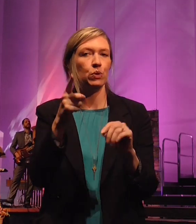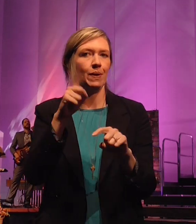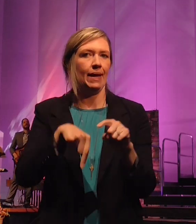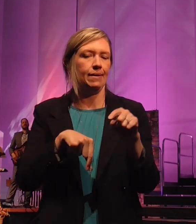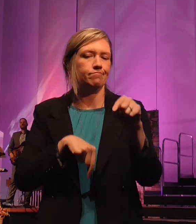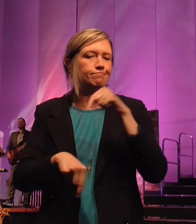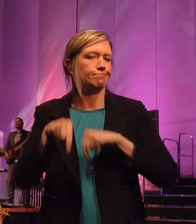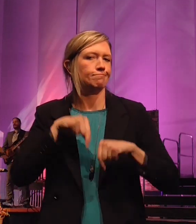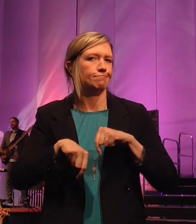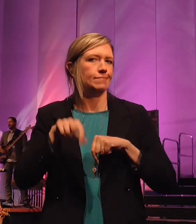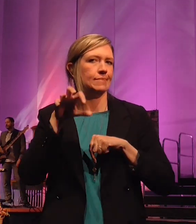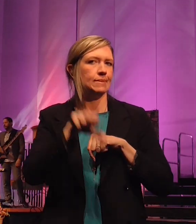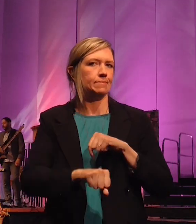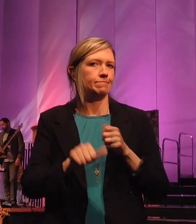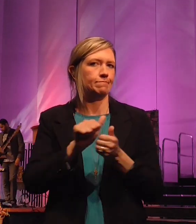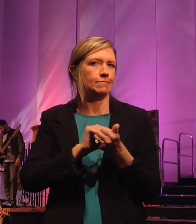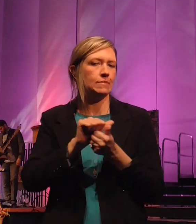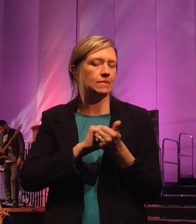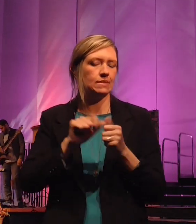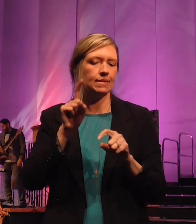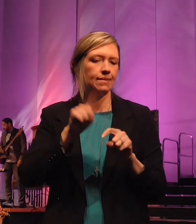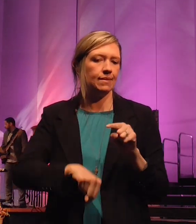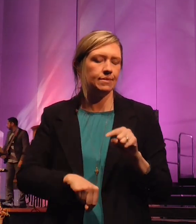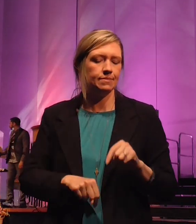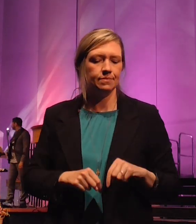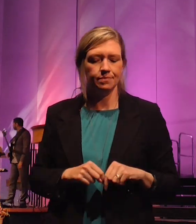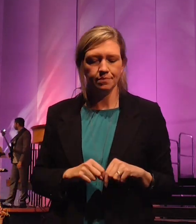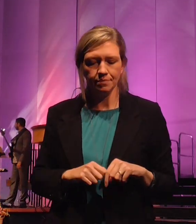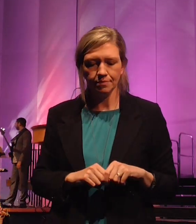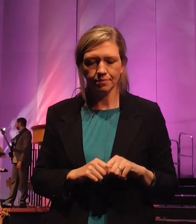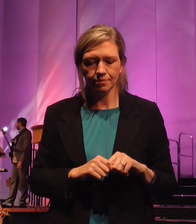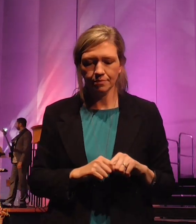something you can't take away,